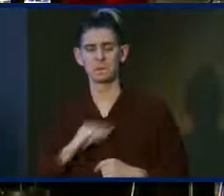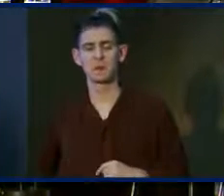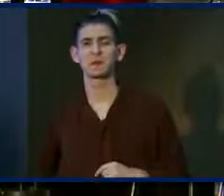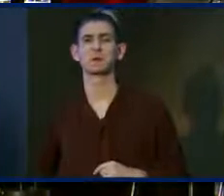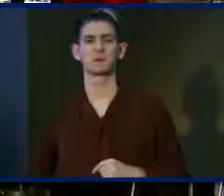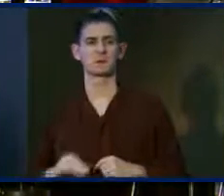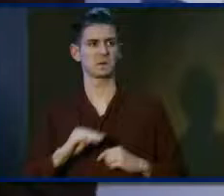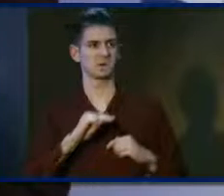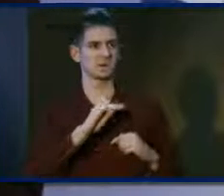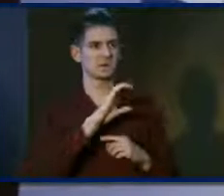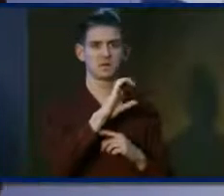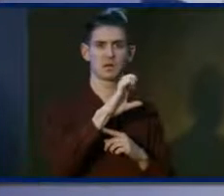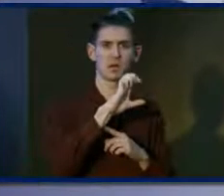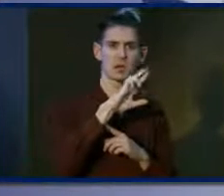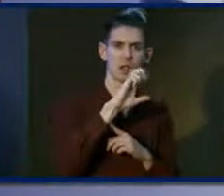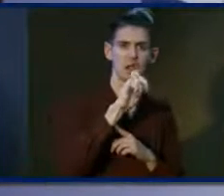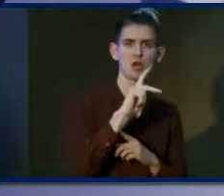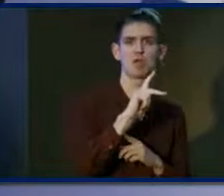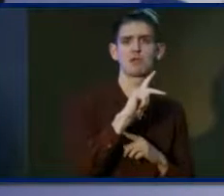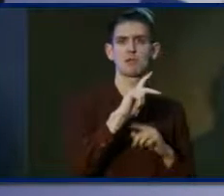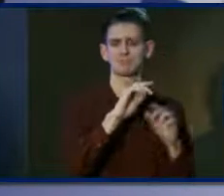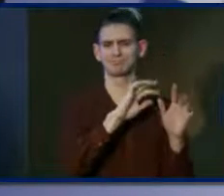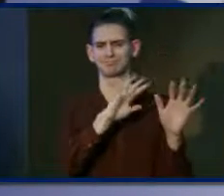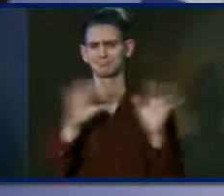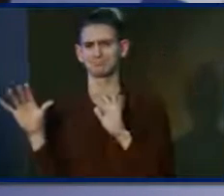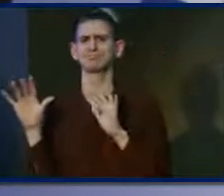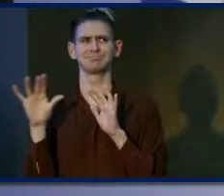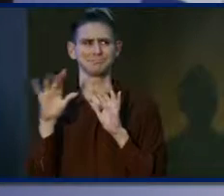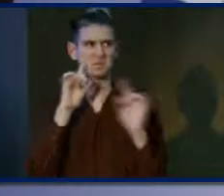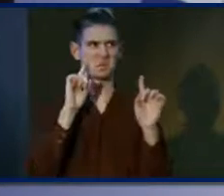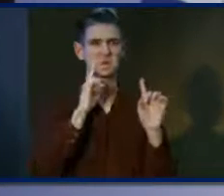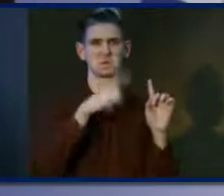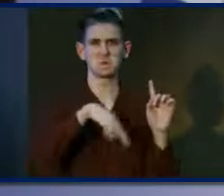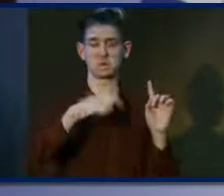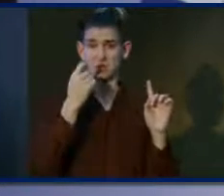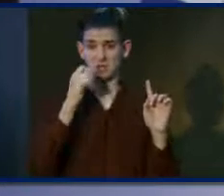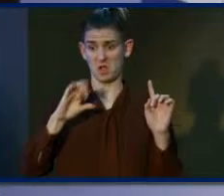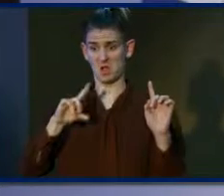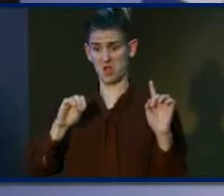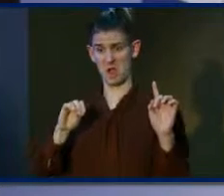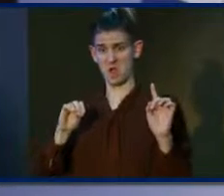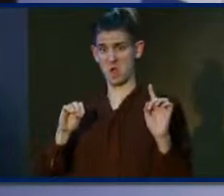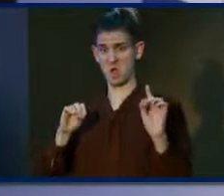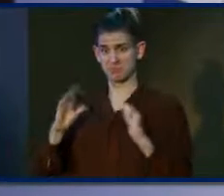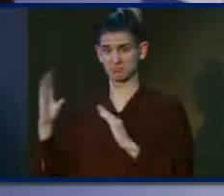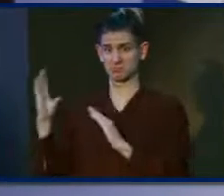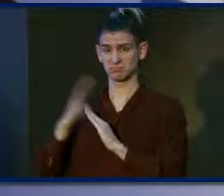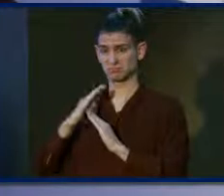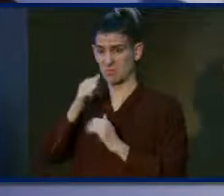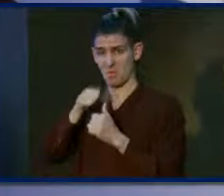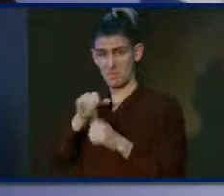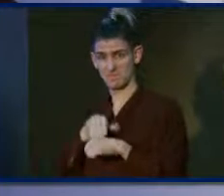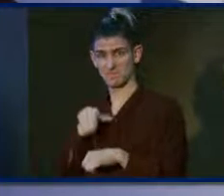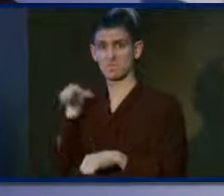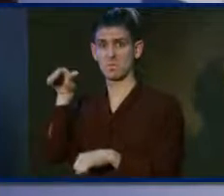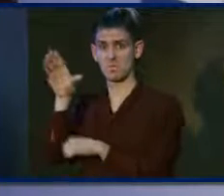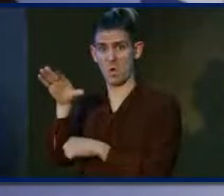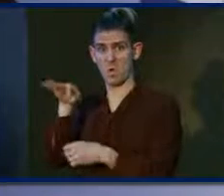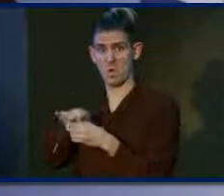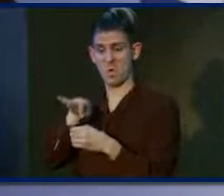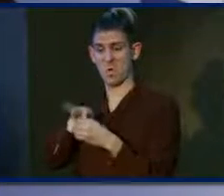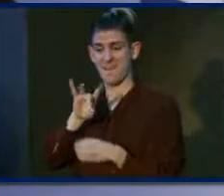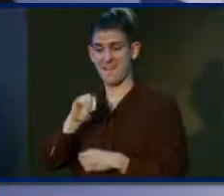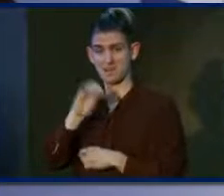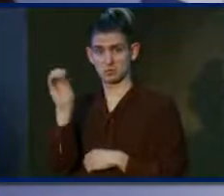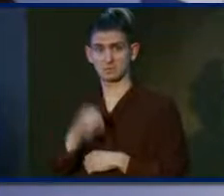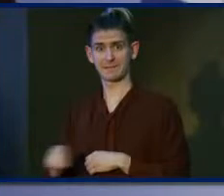doing, Colorado was the second state for voter turnout last election. 86% of registered voters had